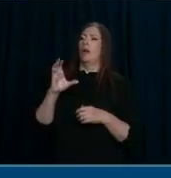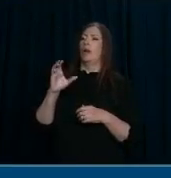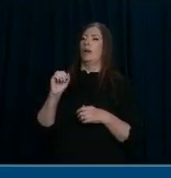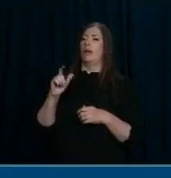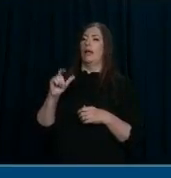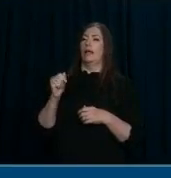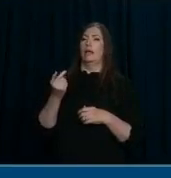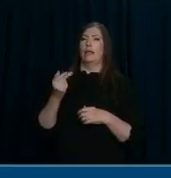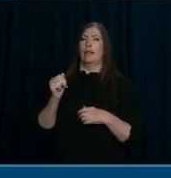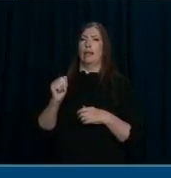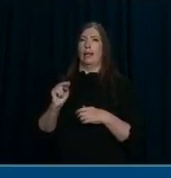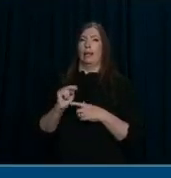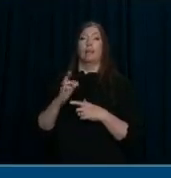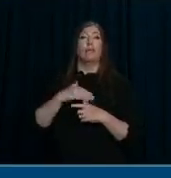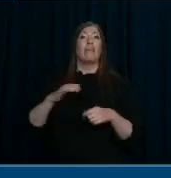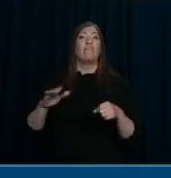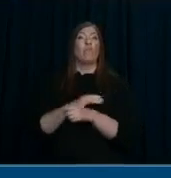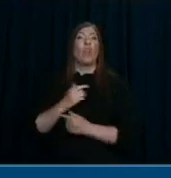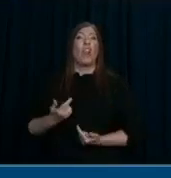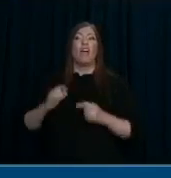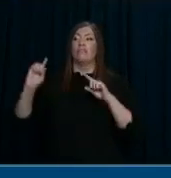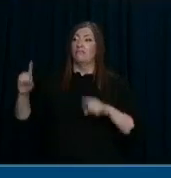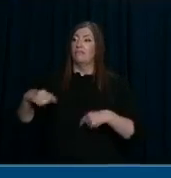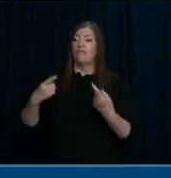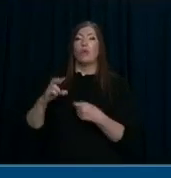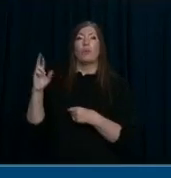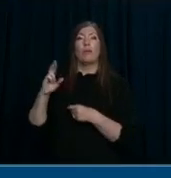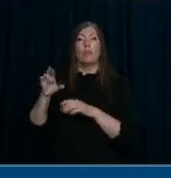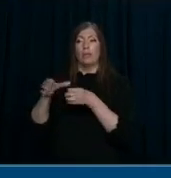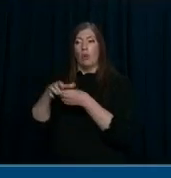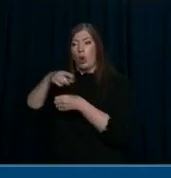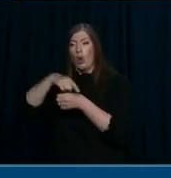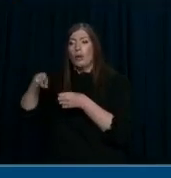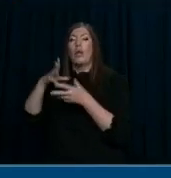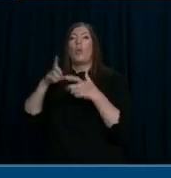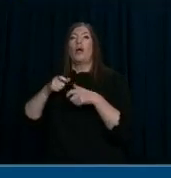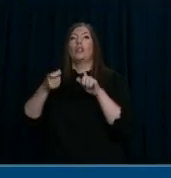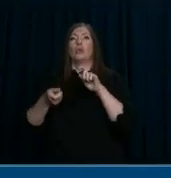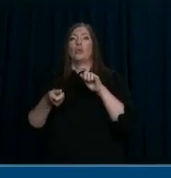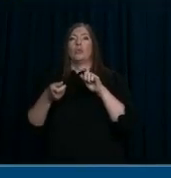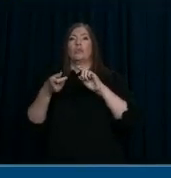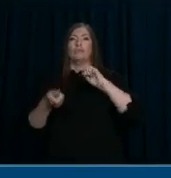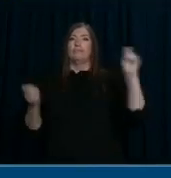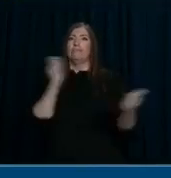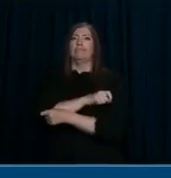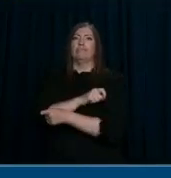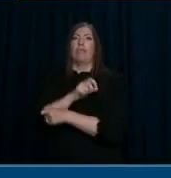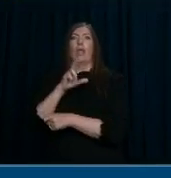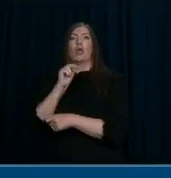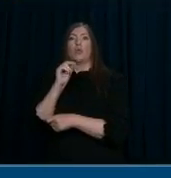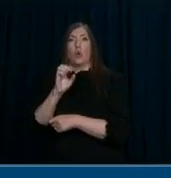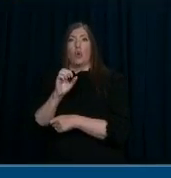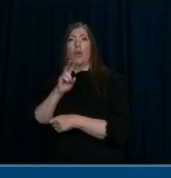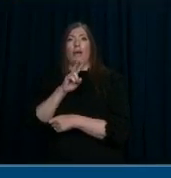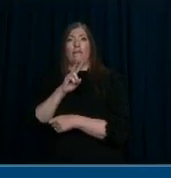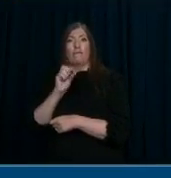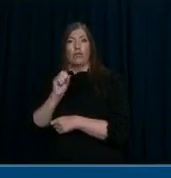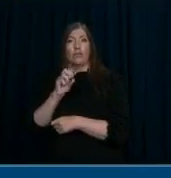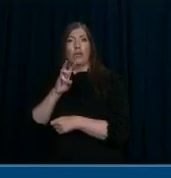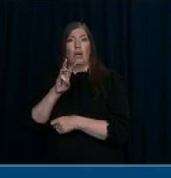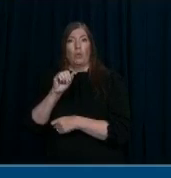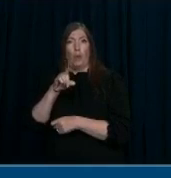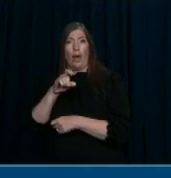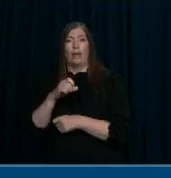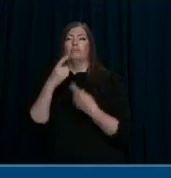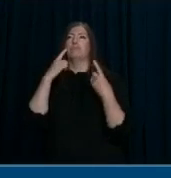my entire lifetime, it has been a stated mission of the Republican Party to overturn Roe v. Wade. They were finally successful in doing so. Ms. Woods